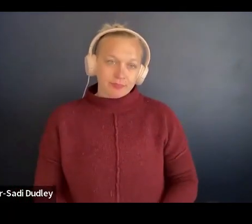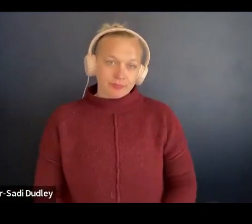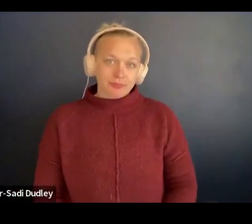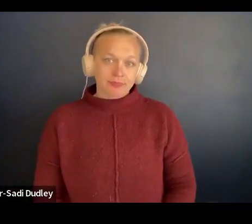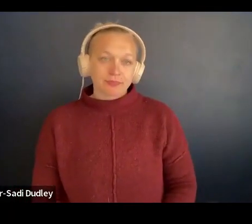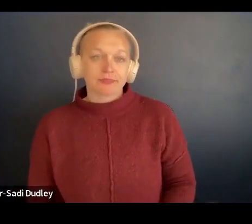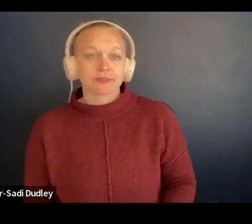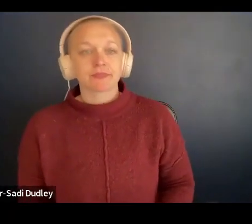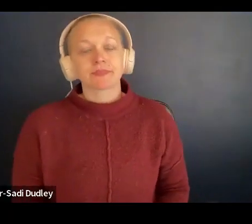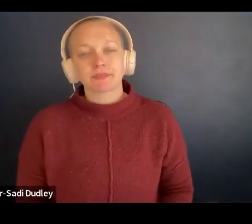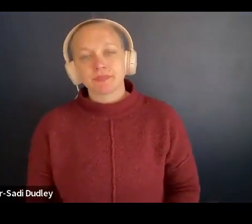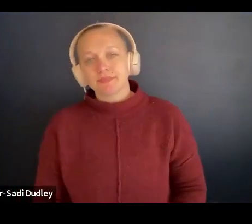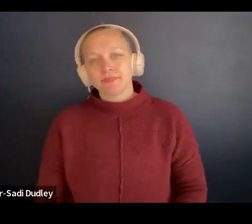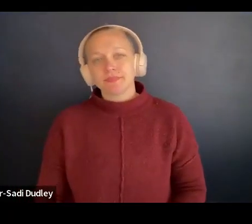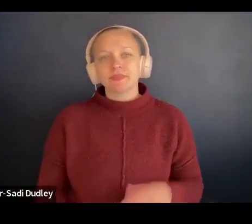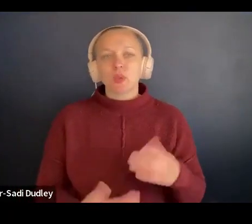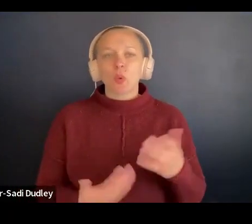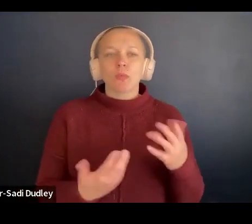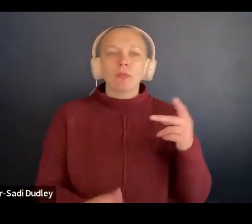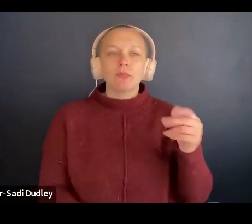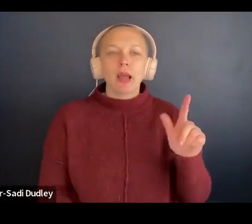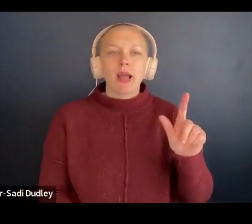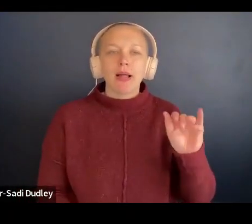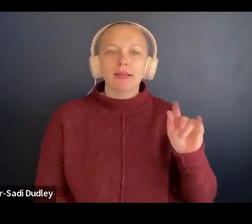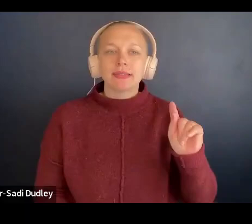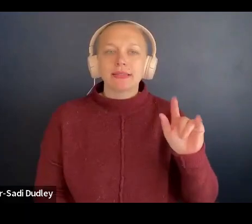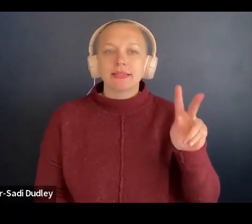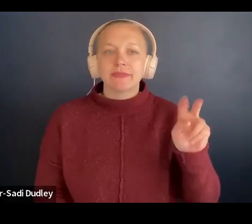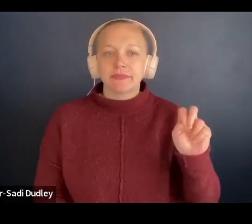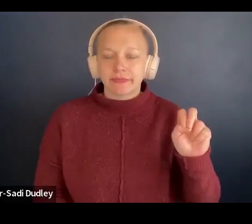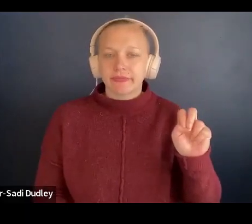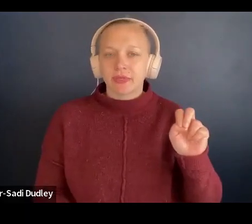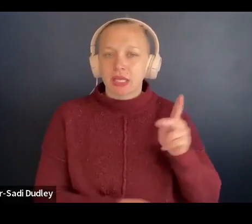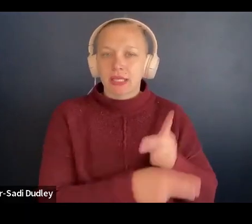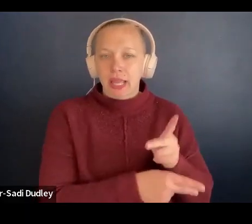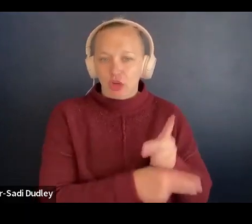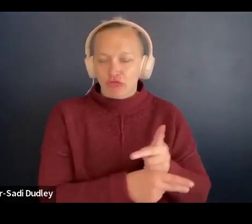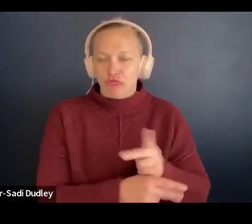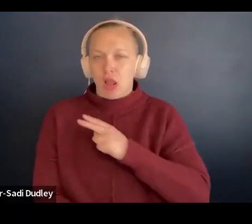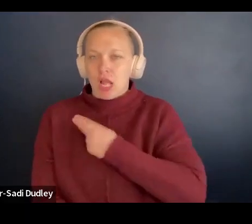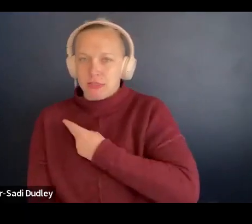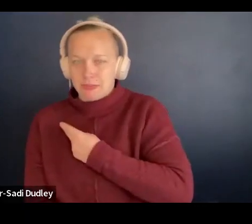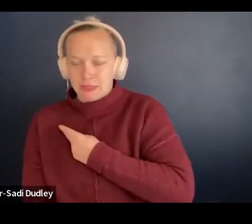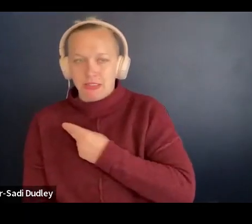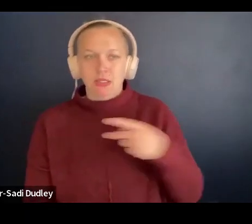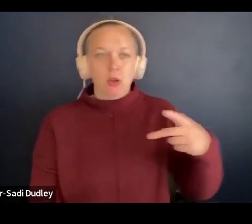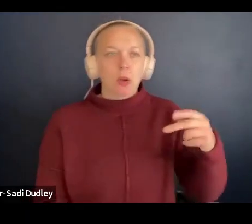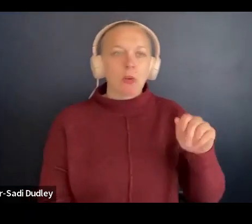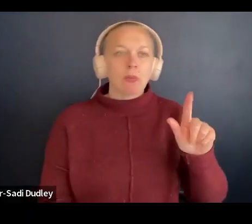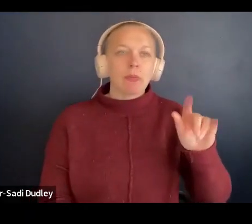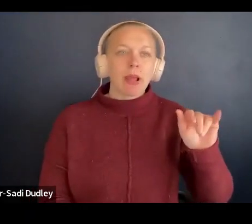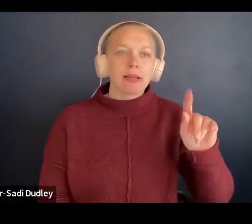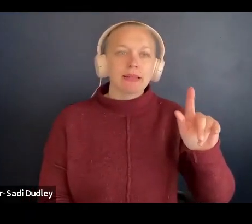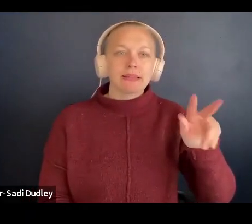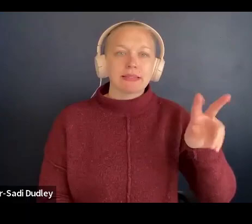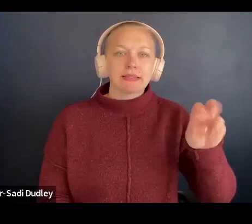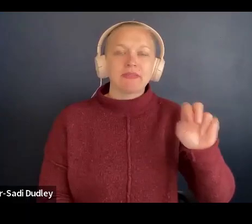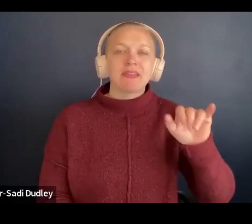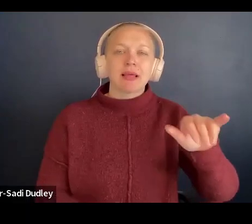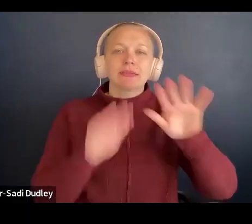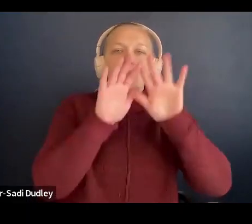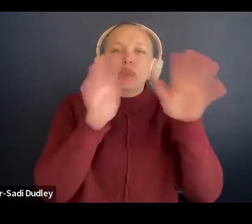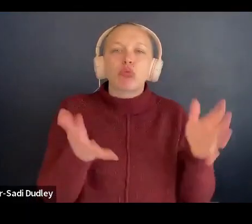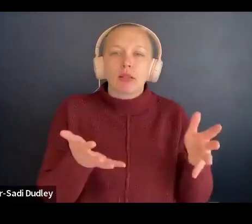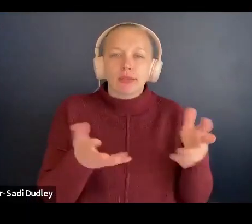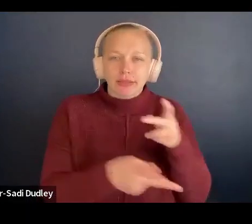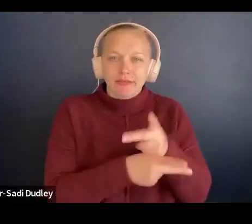So hospice and palliative care. So palliative care is the umbrella term, and hospice care is a form